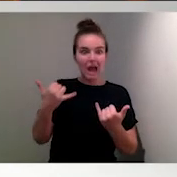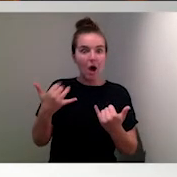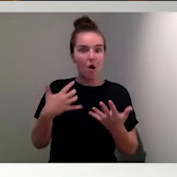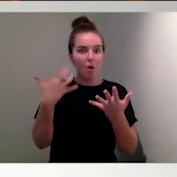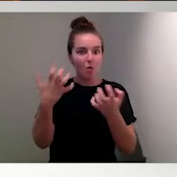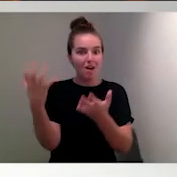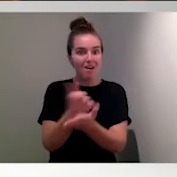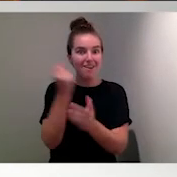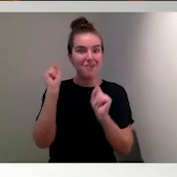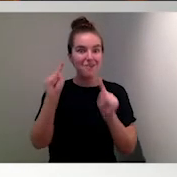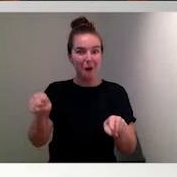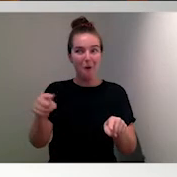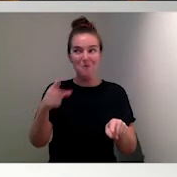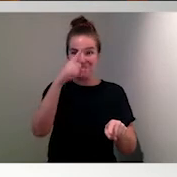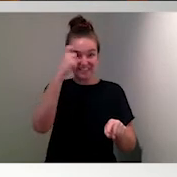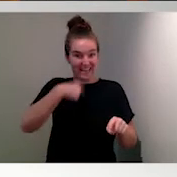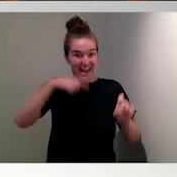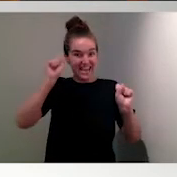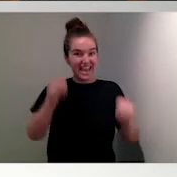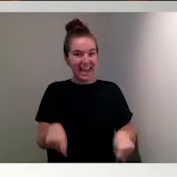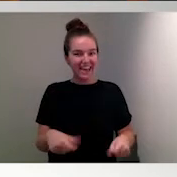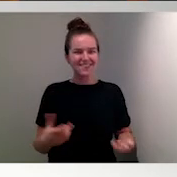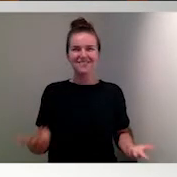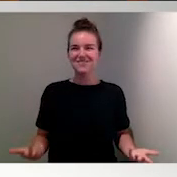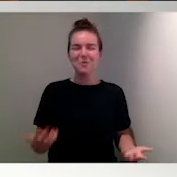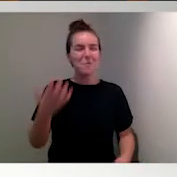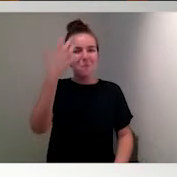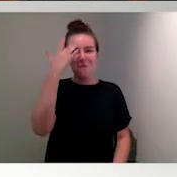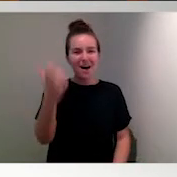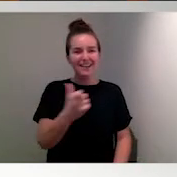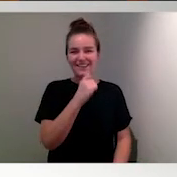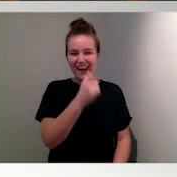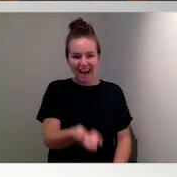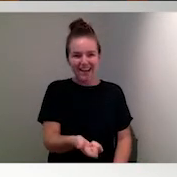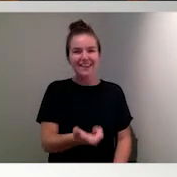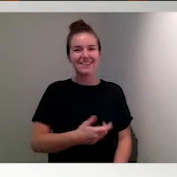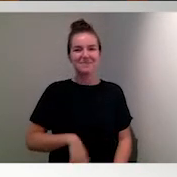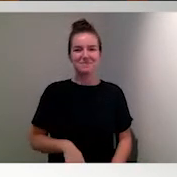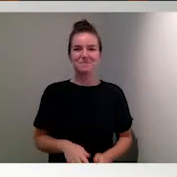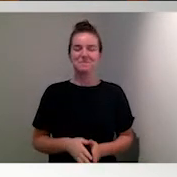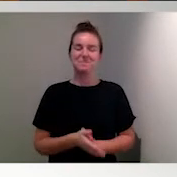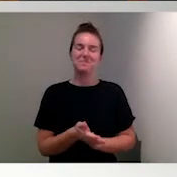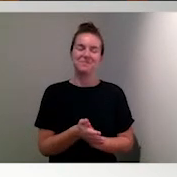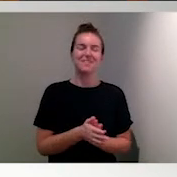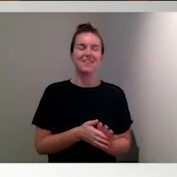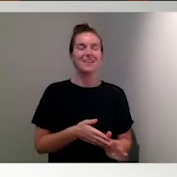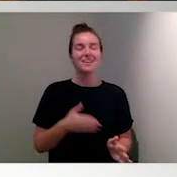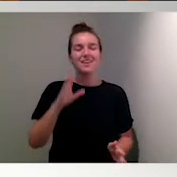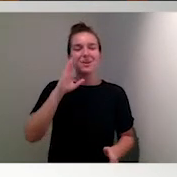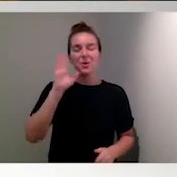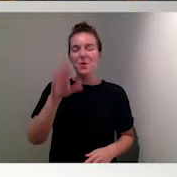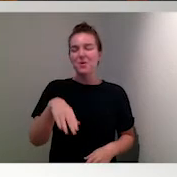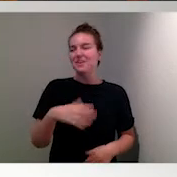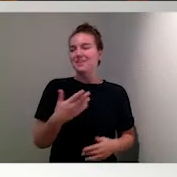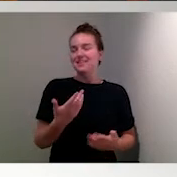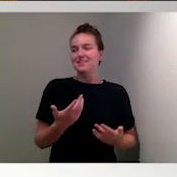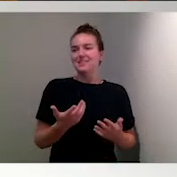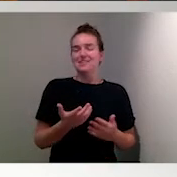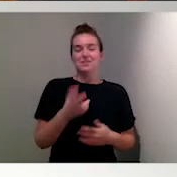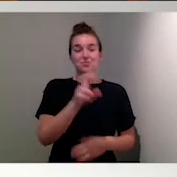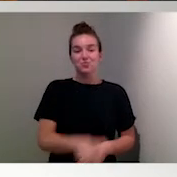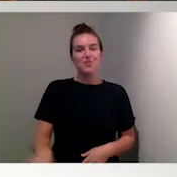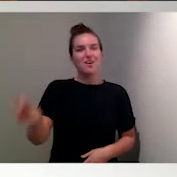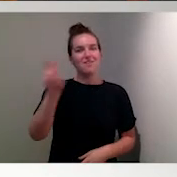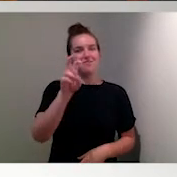So why not? You know, travel really does just change your perspective on life. And when